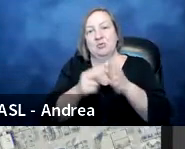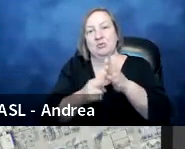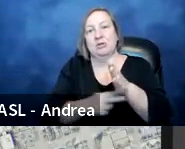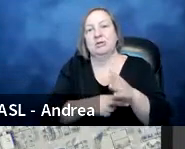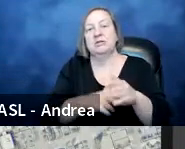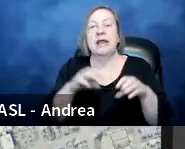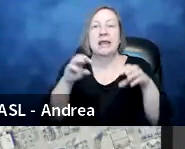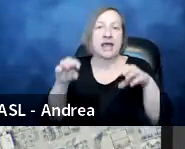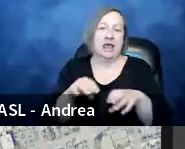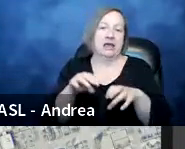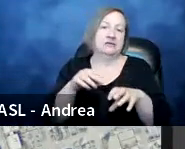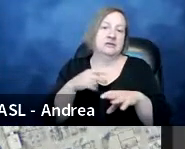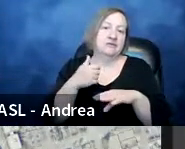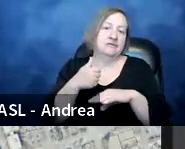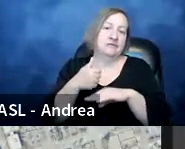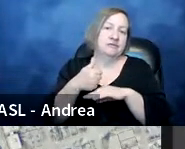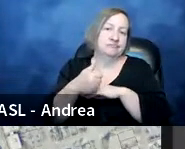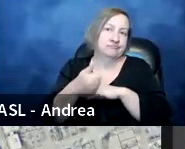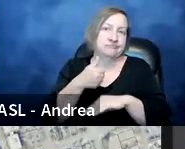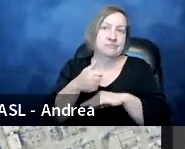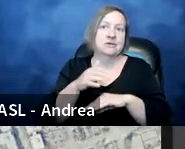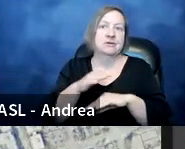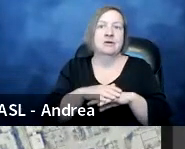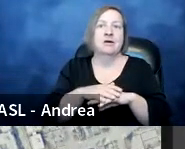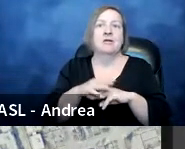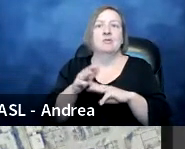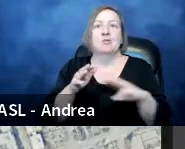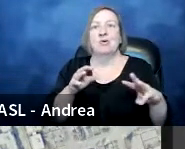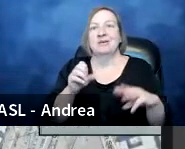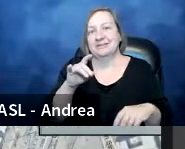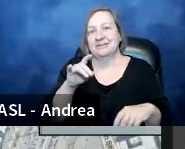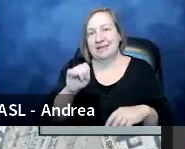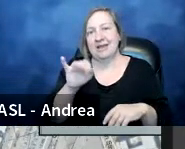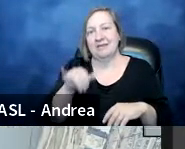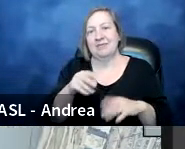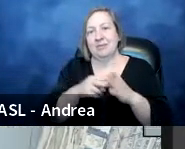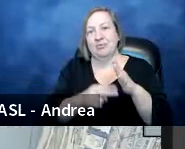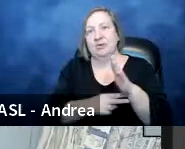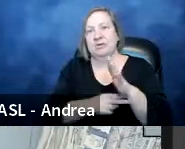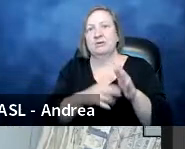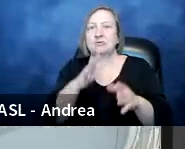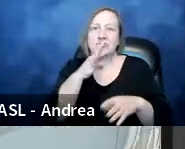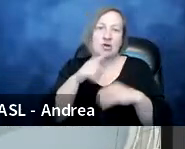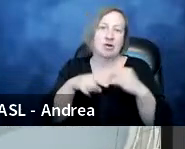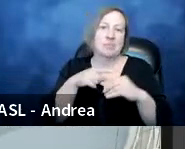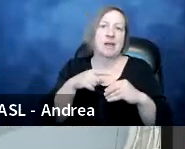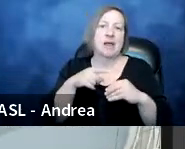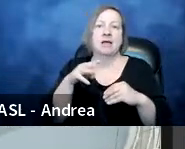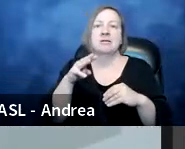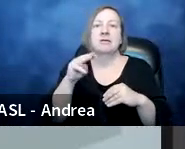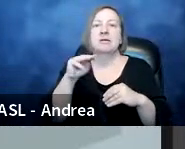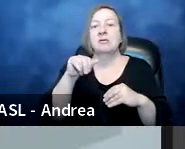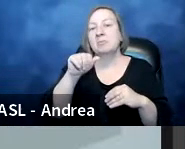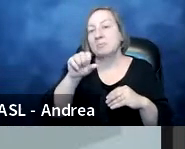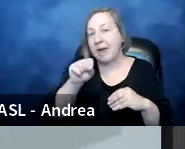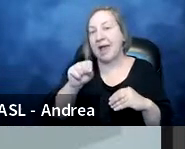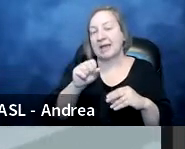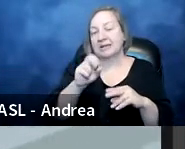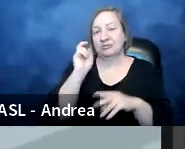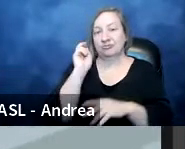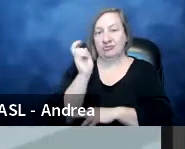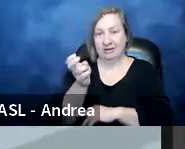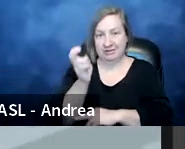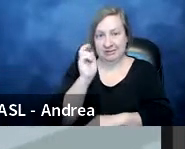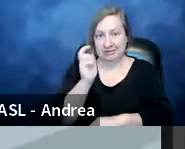of the bridges. I'm going to back up just a moment and talk about mass transit here just a little bit, back in the Oregon side.